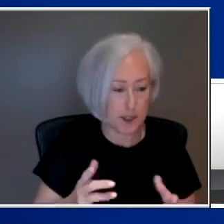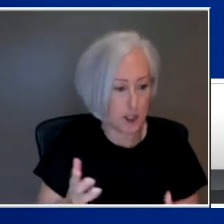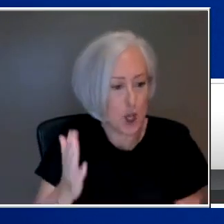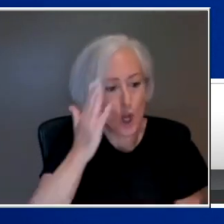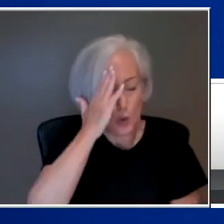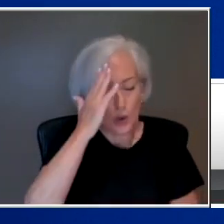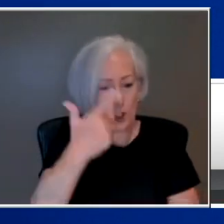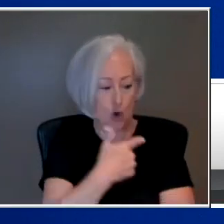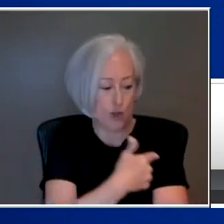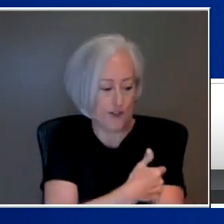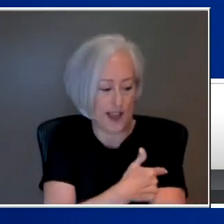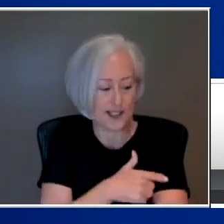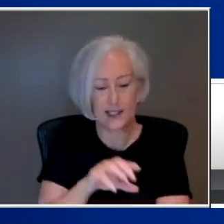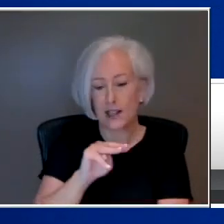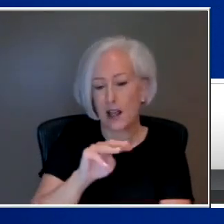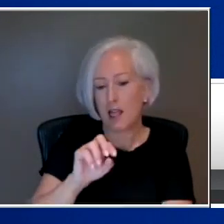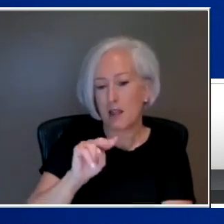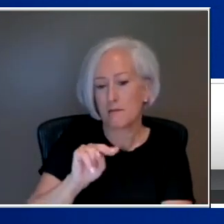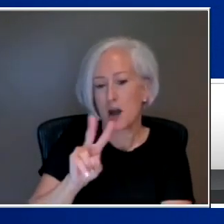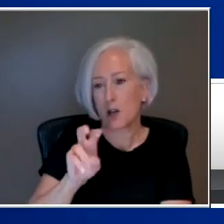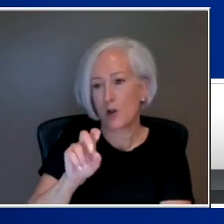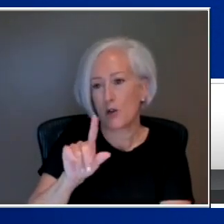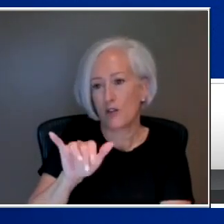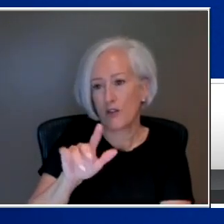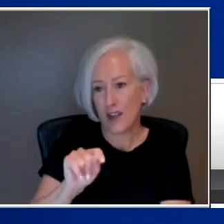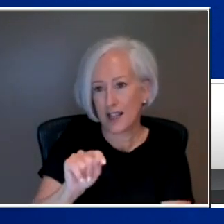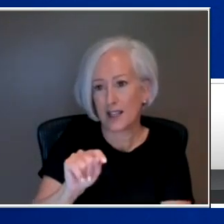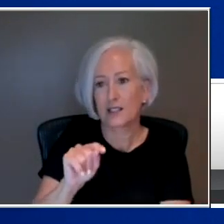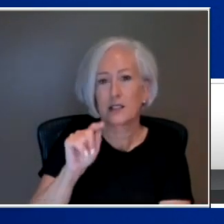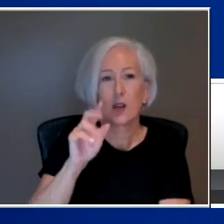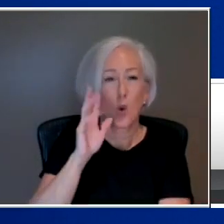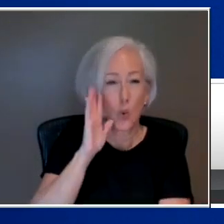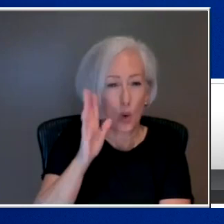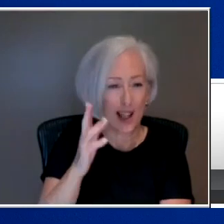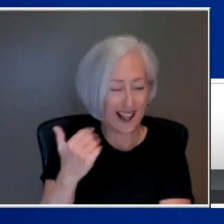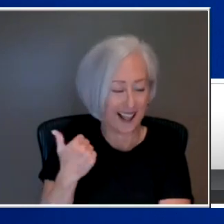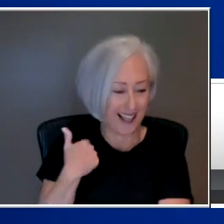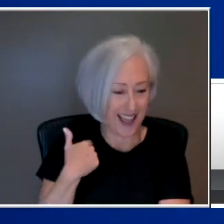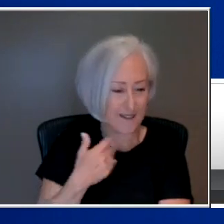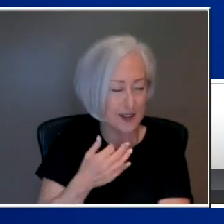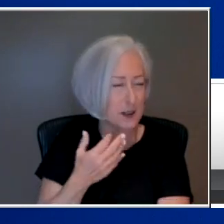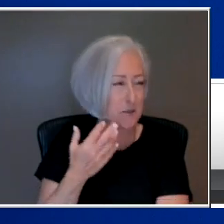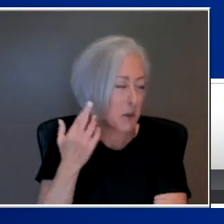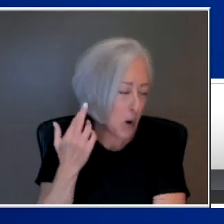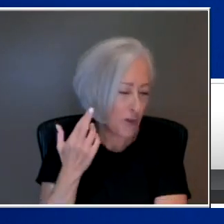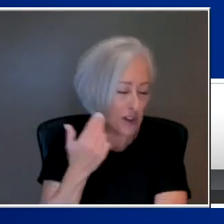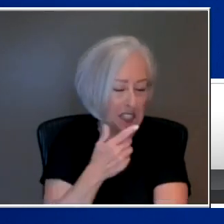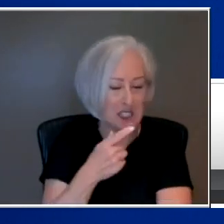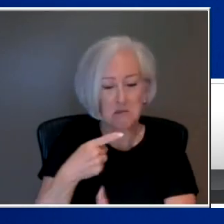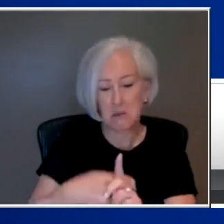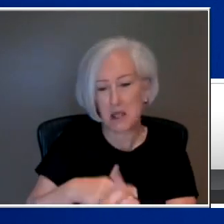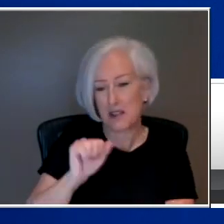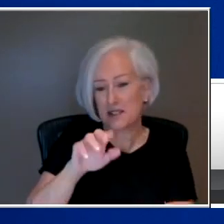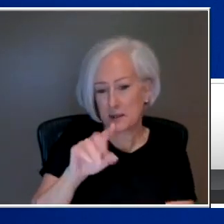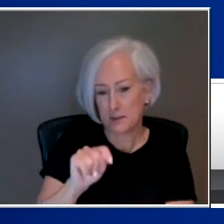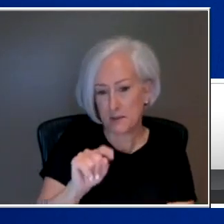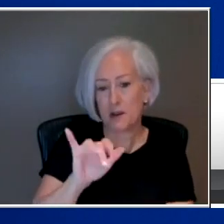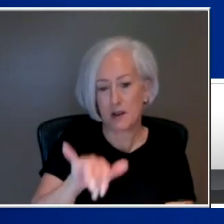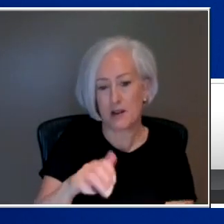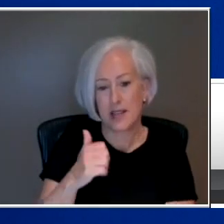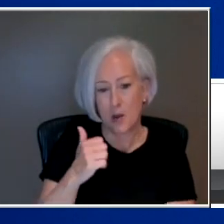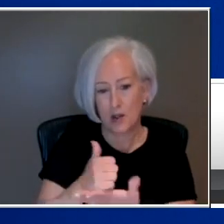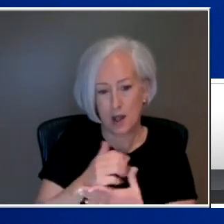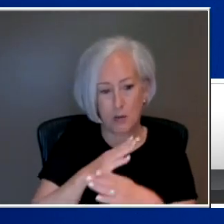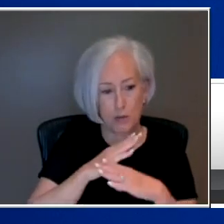the new monovalent booster vaccine, will be coming out. Hopefully that will be rolled out sometime in September. That